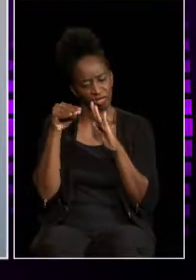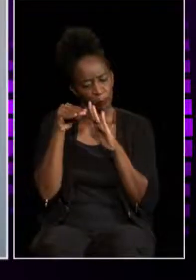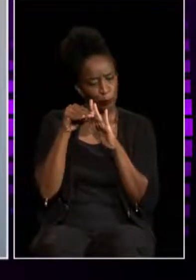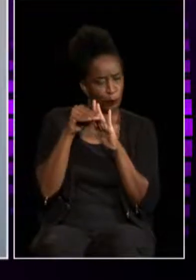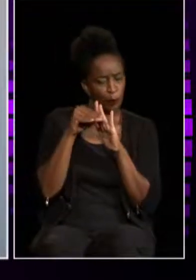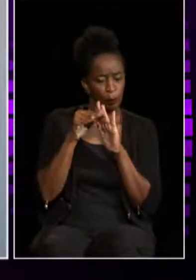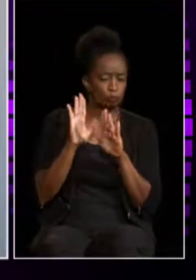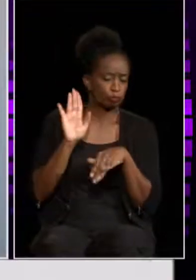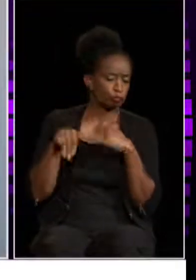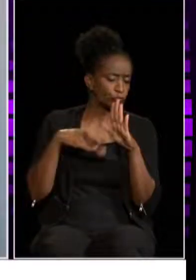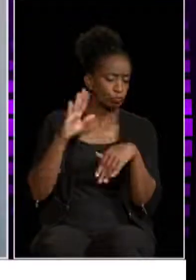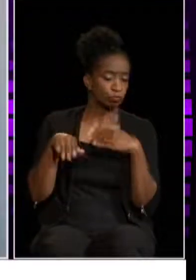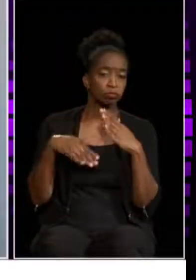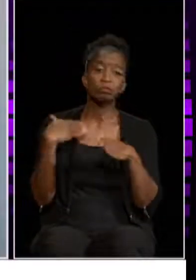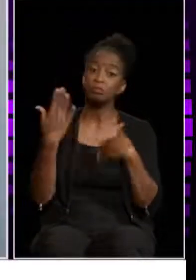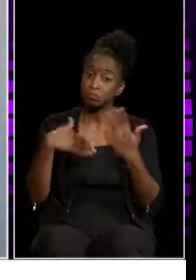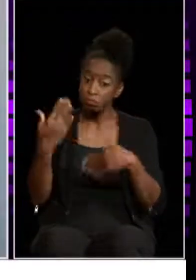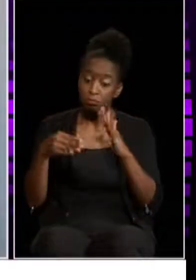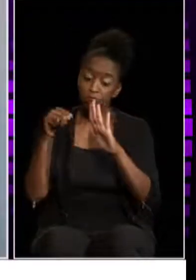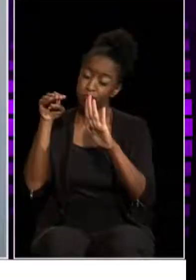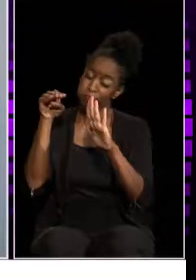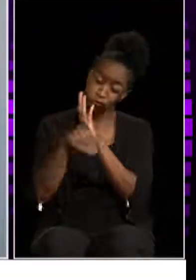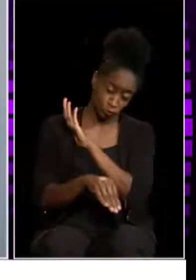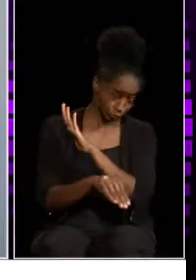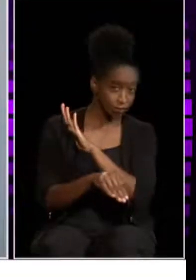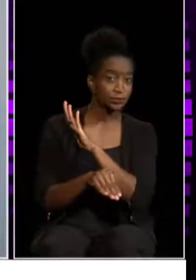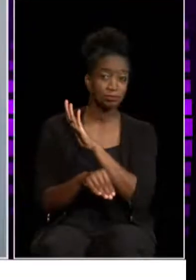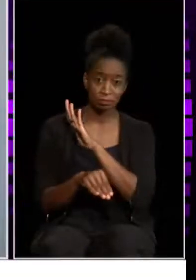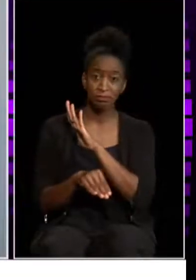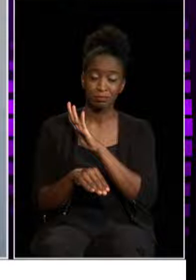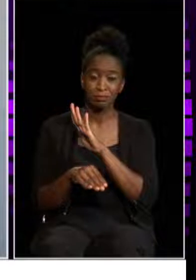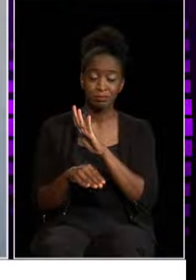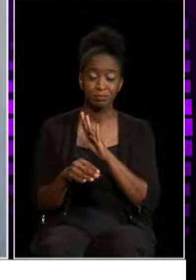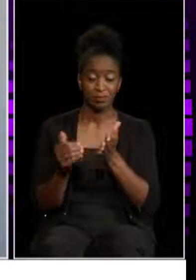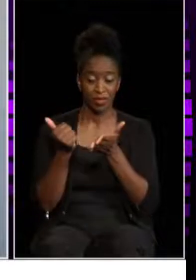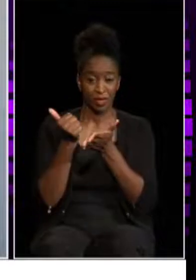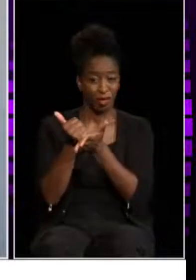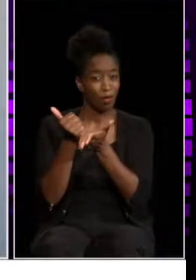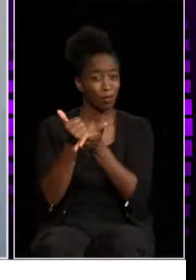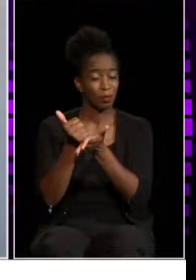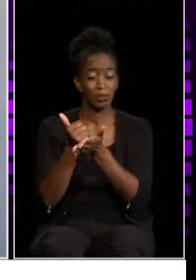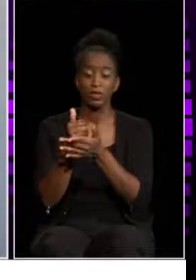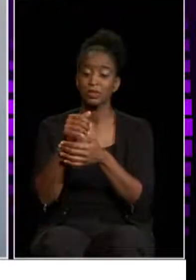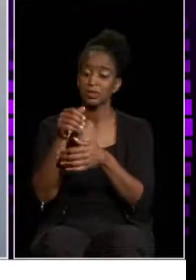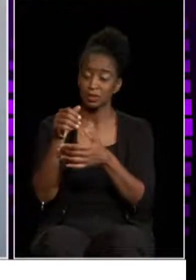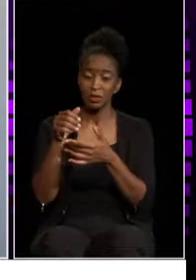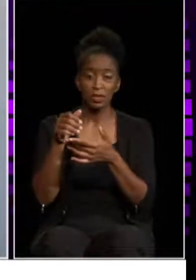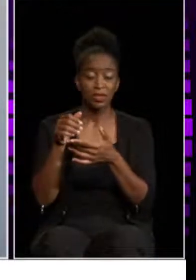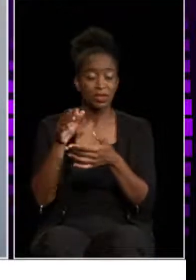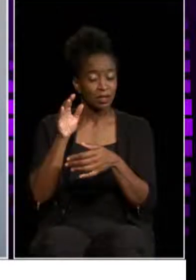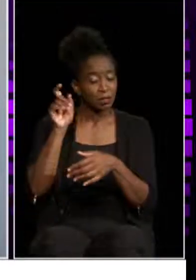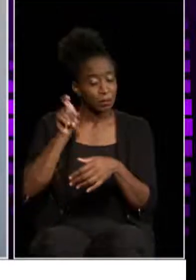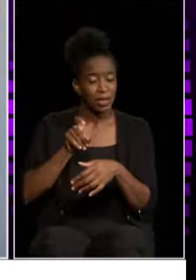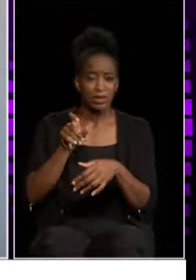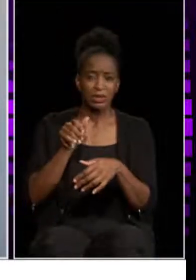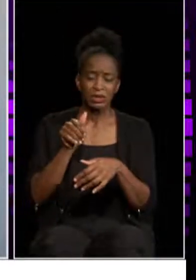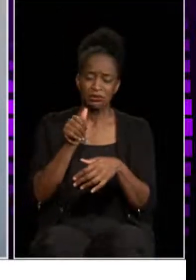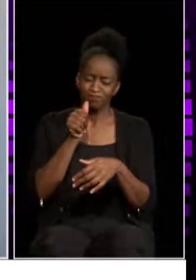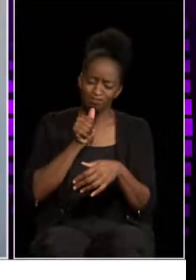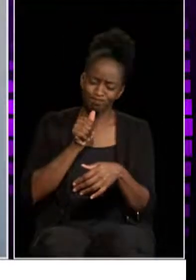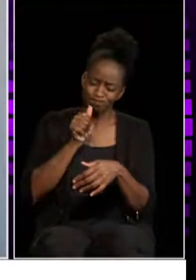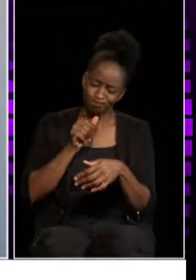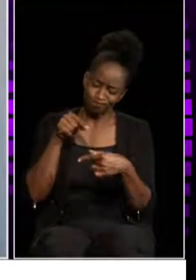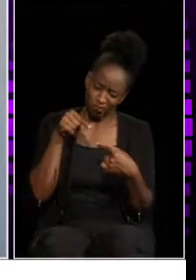that takes more to get back on track. I do believe that, I don't think it's that we are having